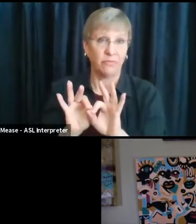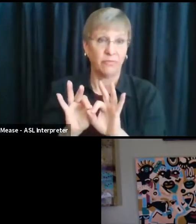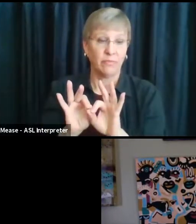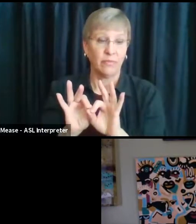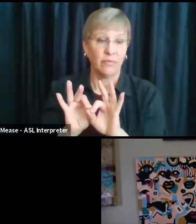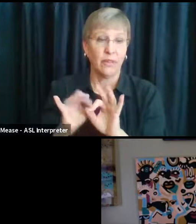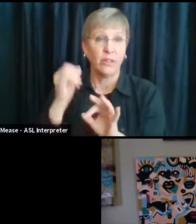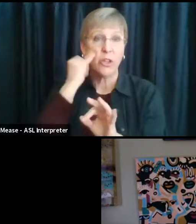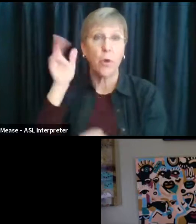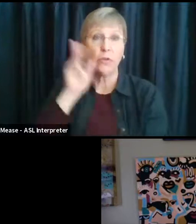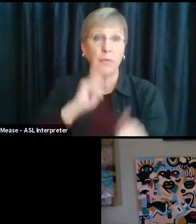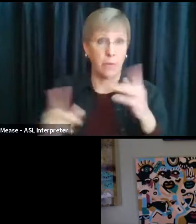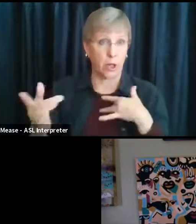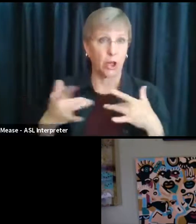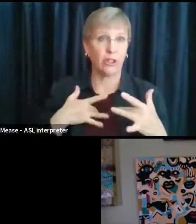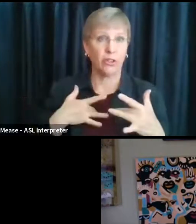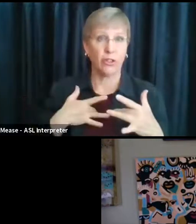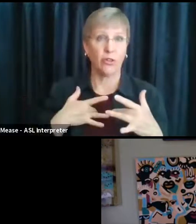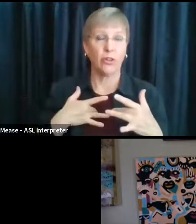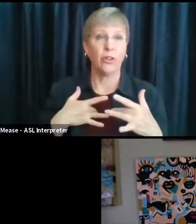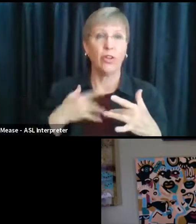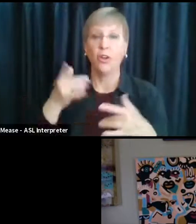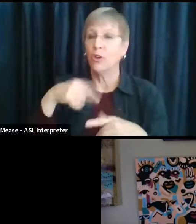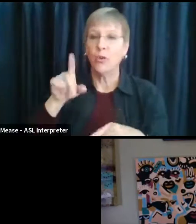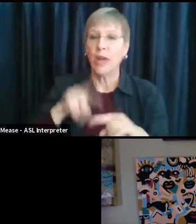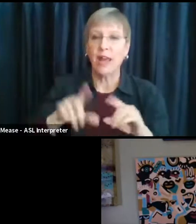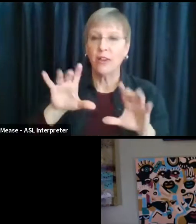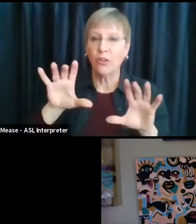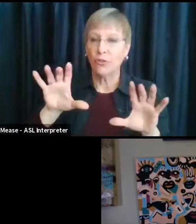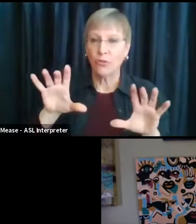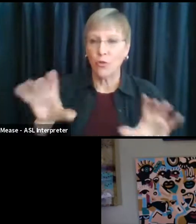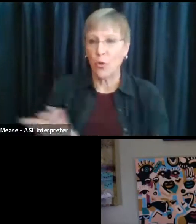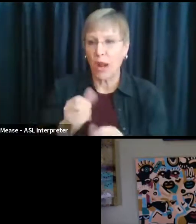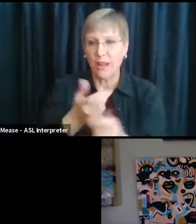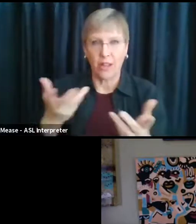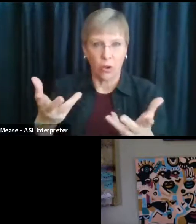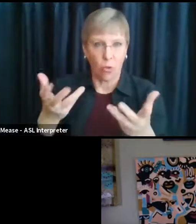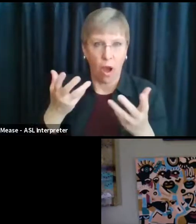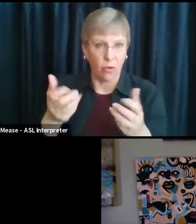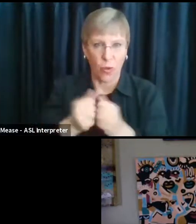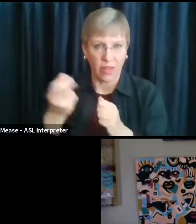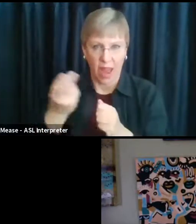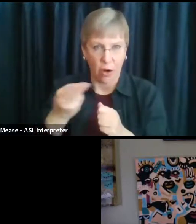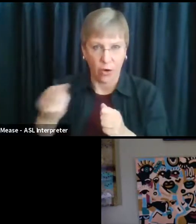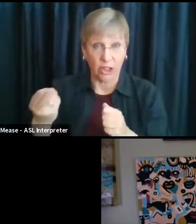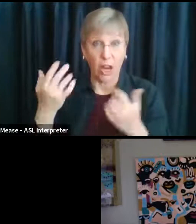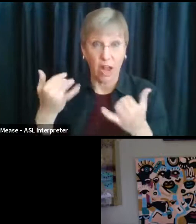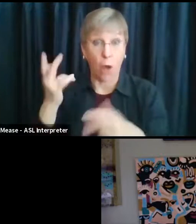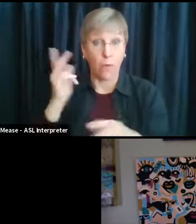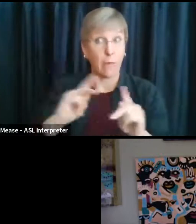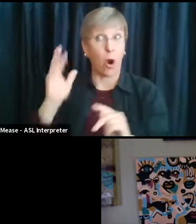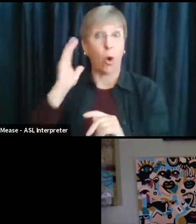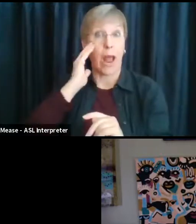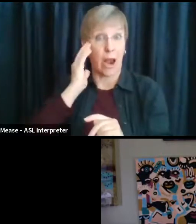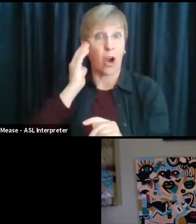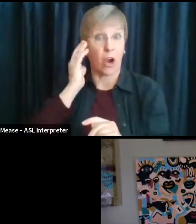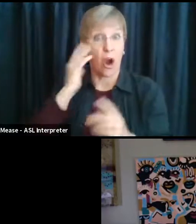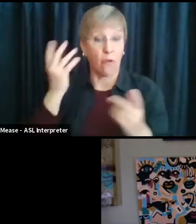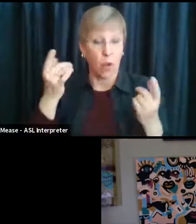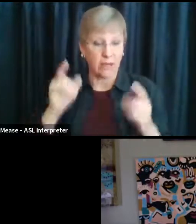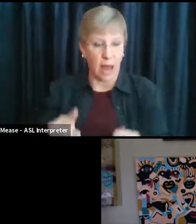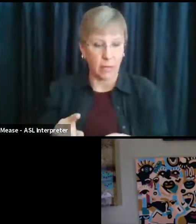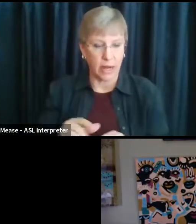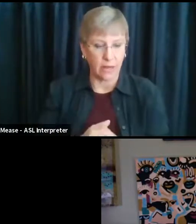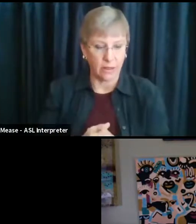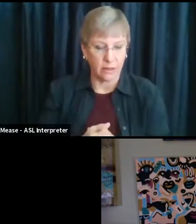If people are concerned, you can't do anything you want with the heritage. Now people are very aware of what's happening.